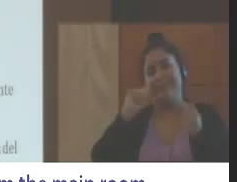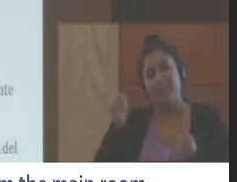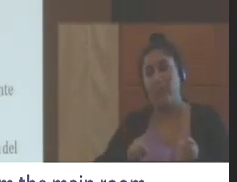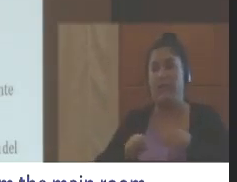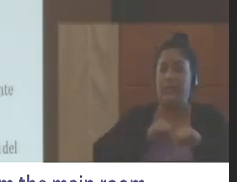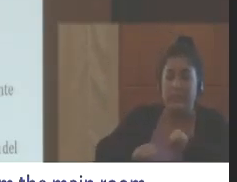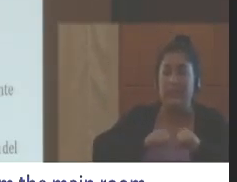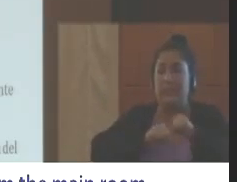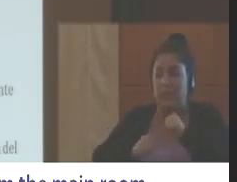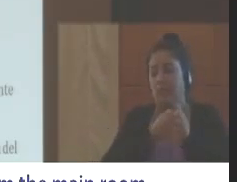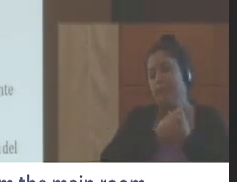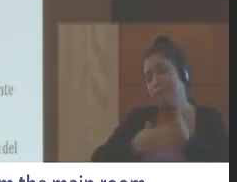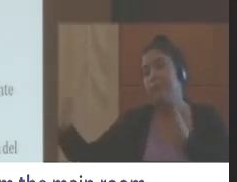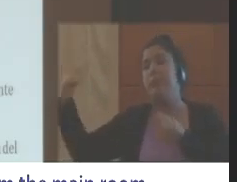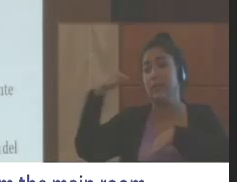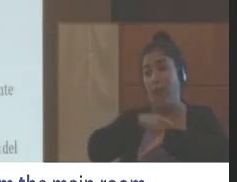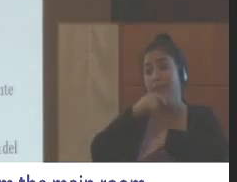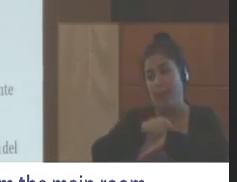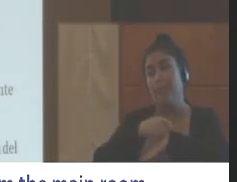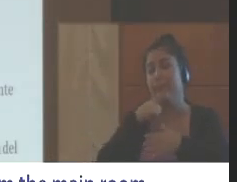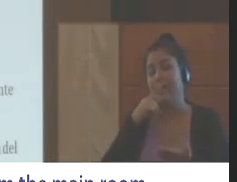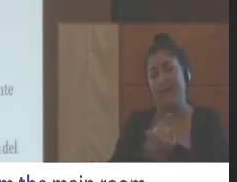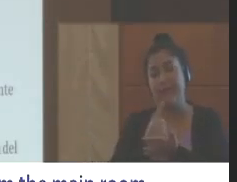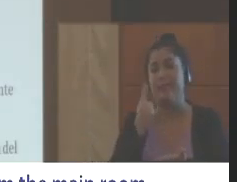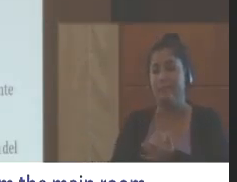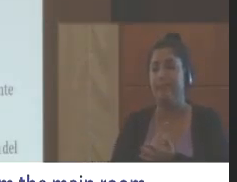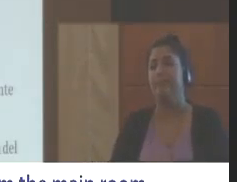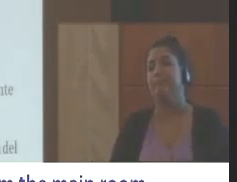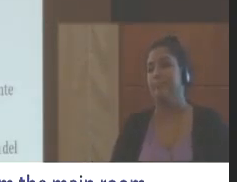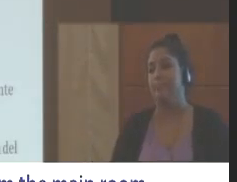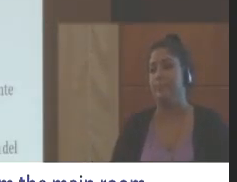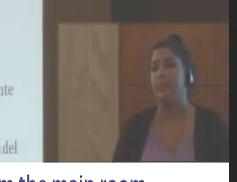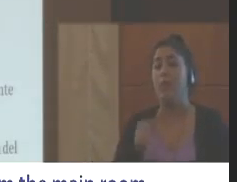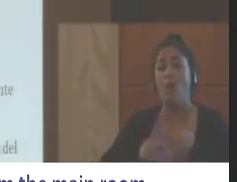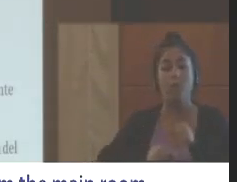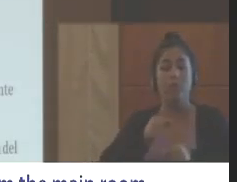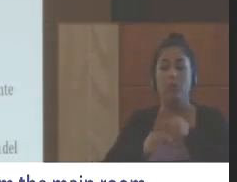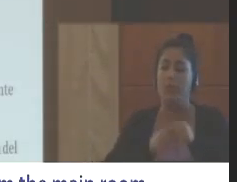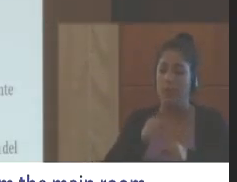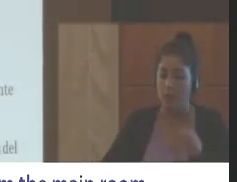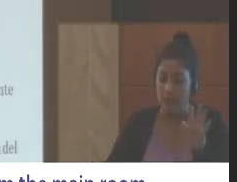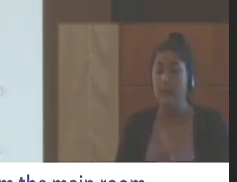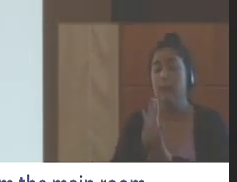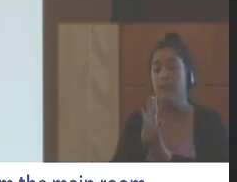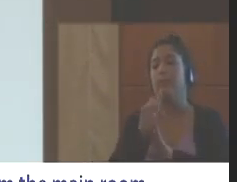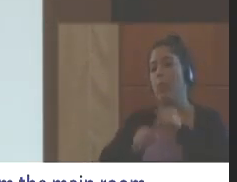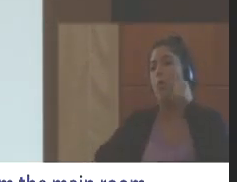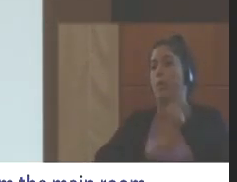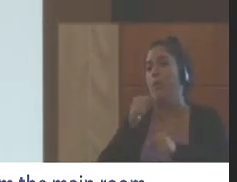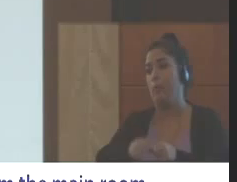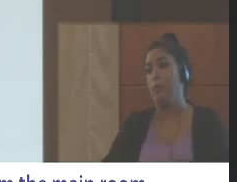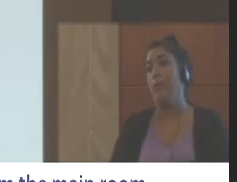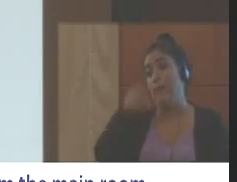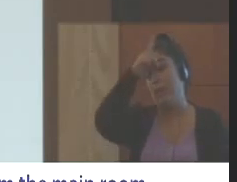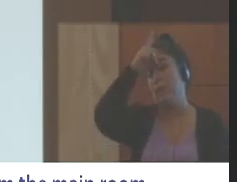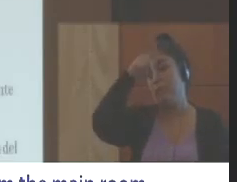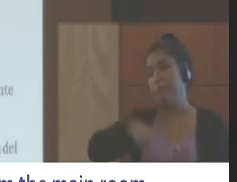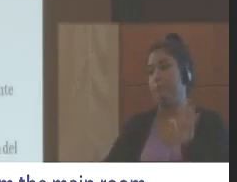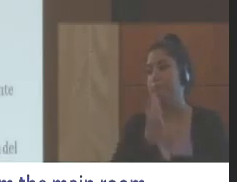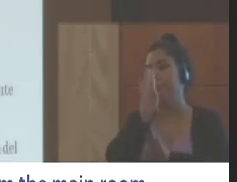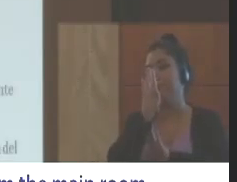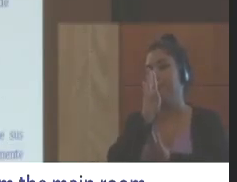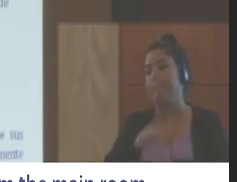However, thanks to a multi-sectorial strategy so well articulated, have we been able to manage these advances in